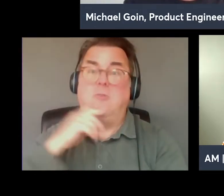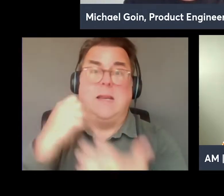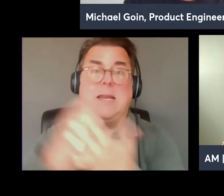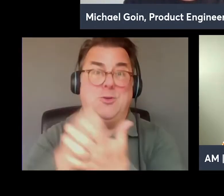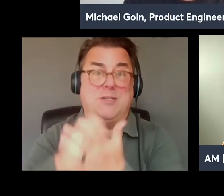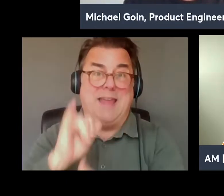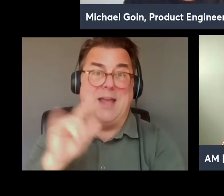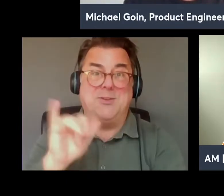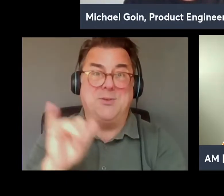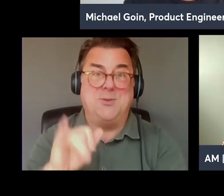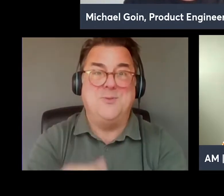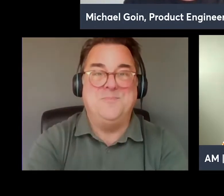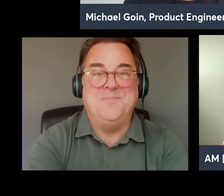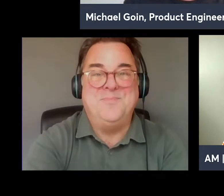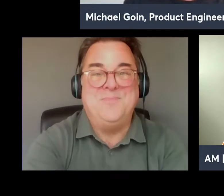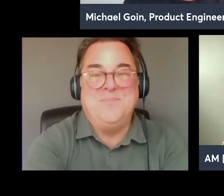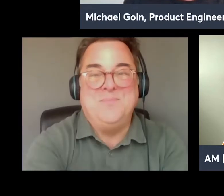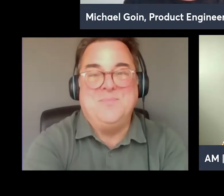Very nice, very nice.